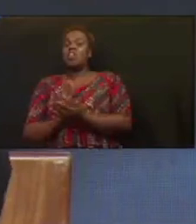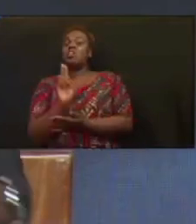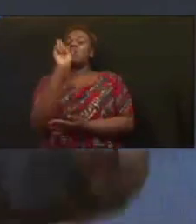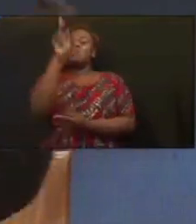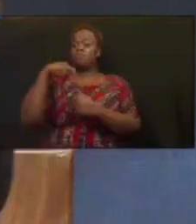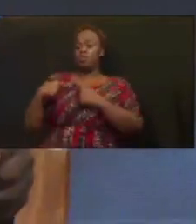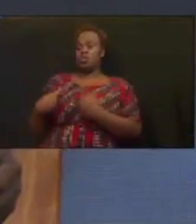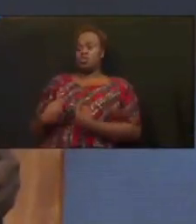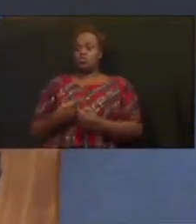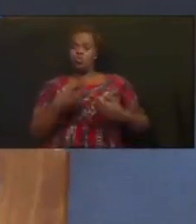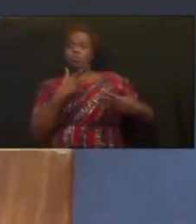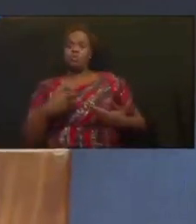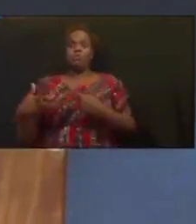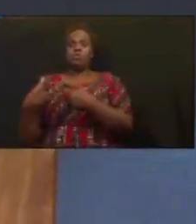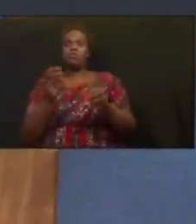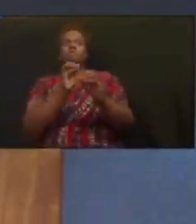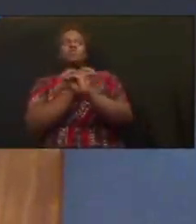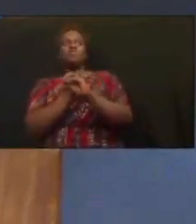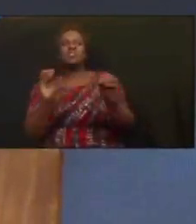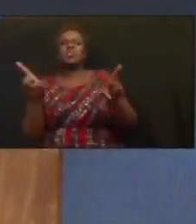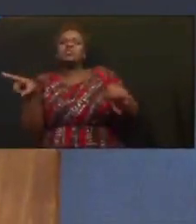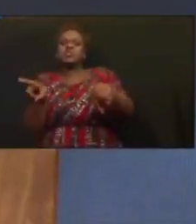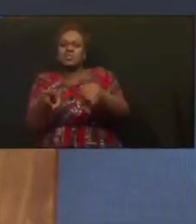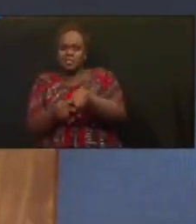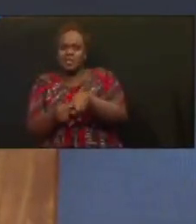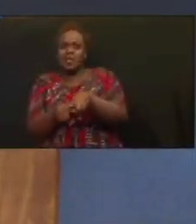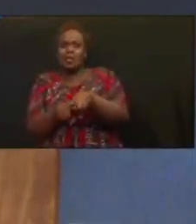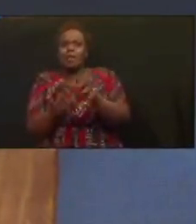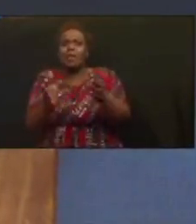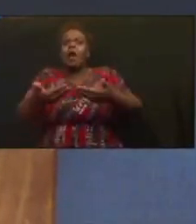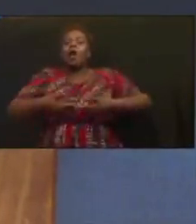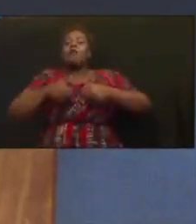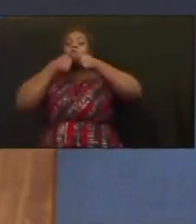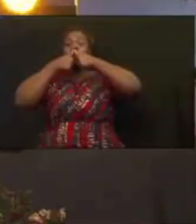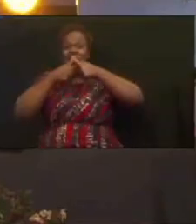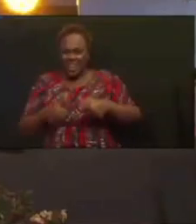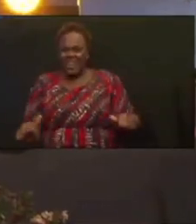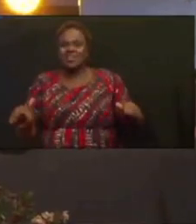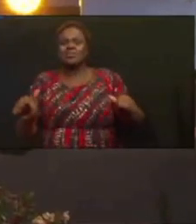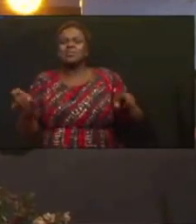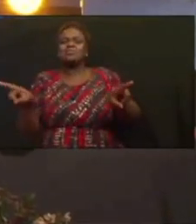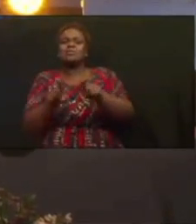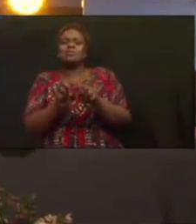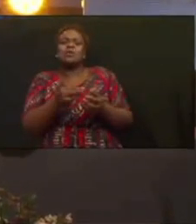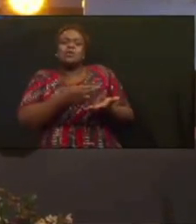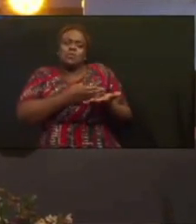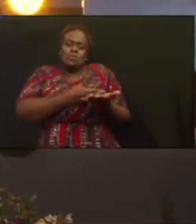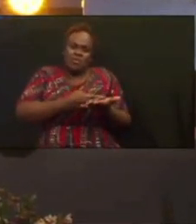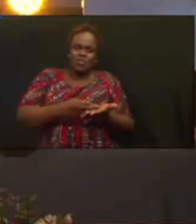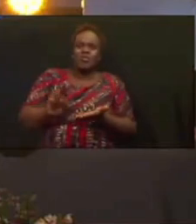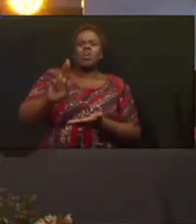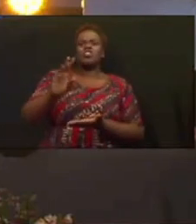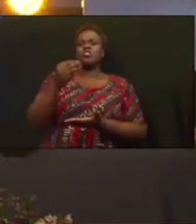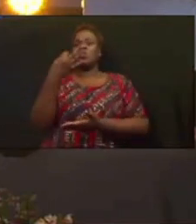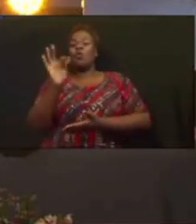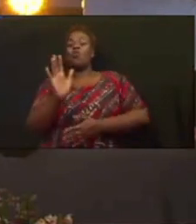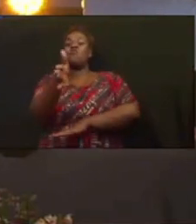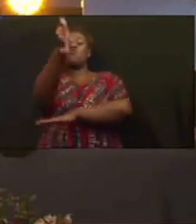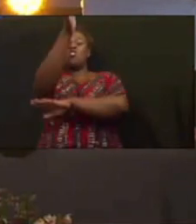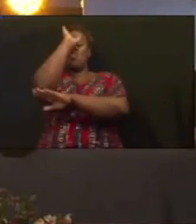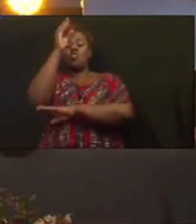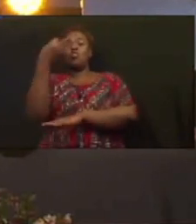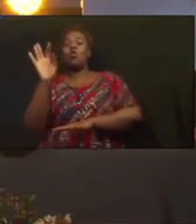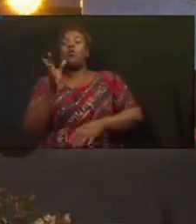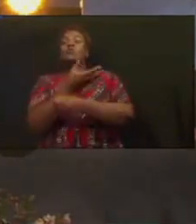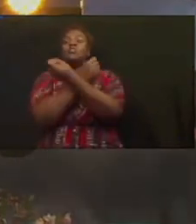nor sworn deceitfully, the same shall receive a blessing from the Lord and righteousness from the God of his salvation. And then he says, this